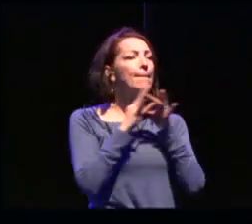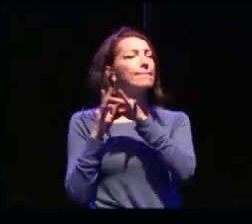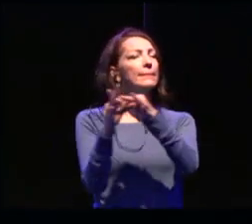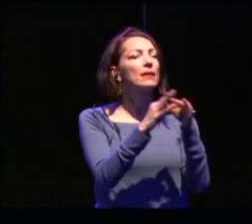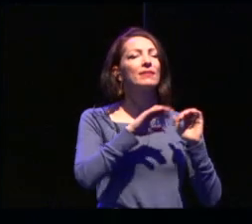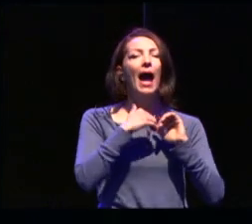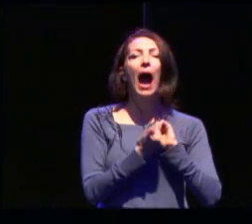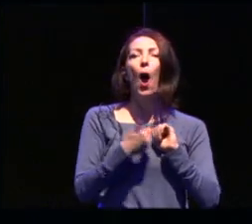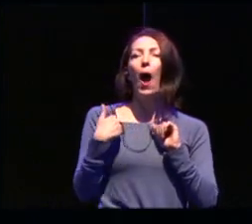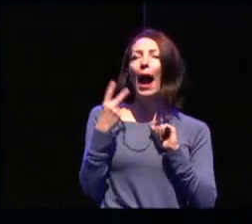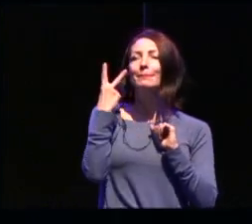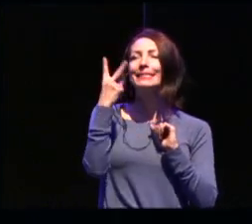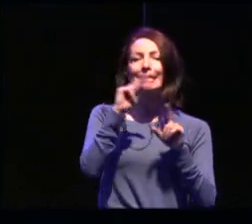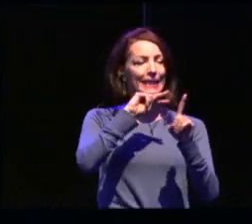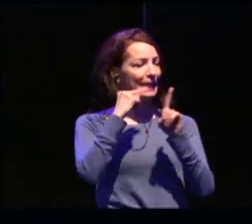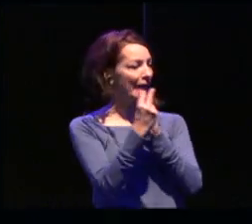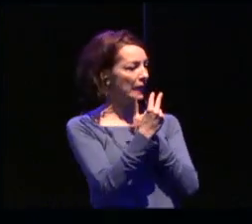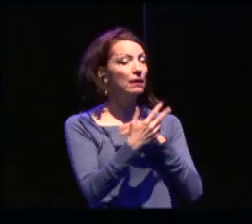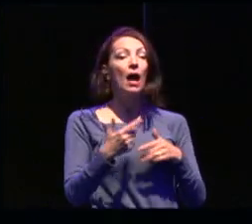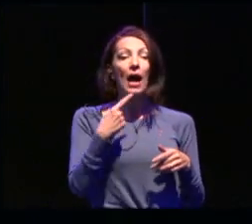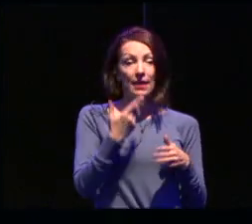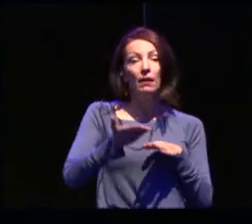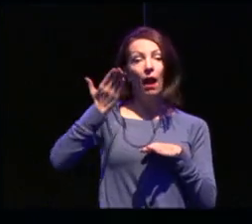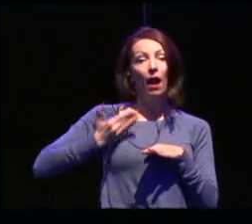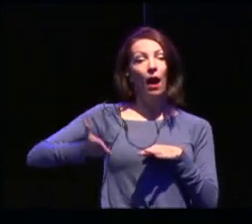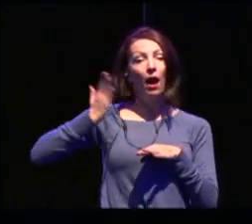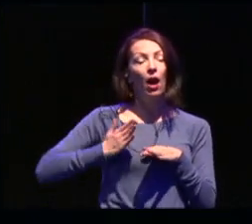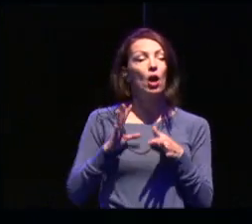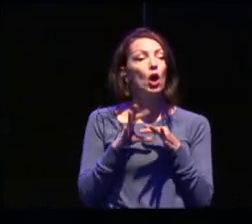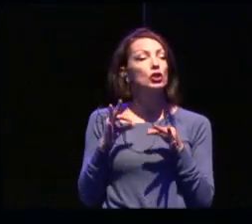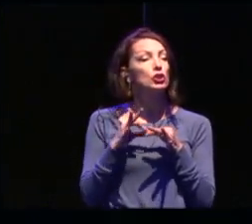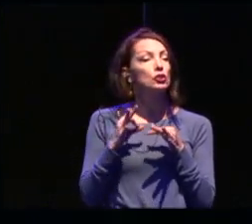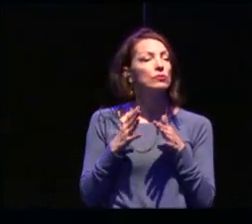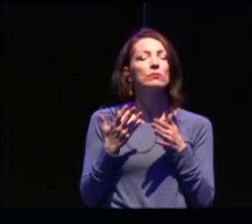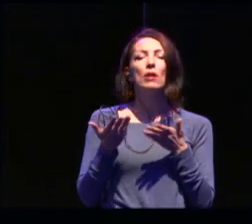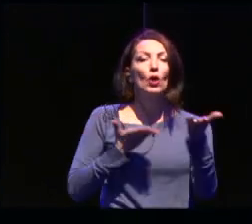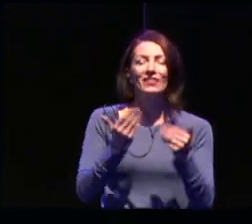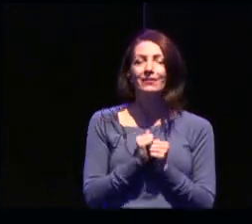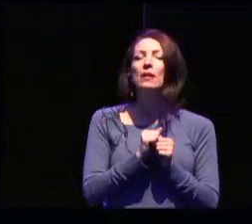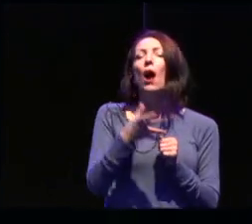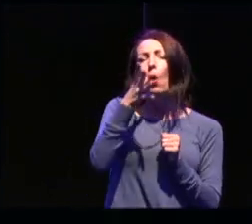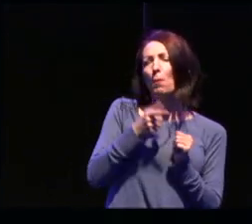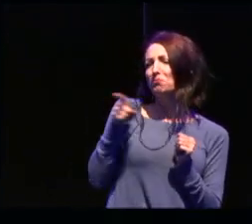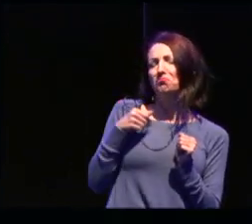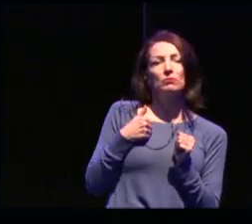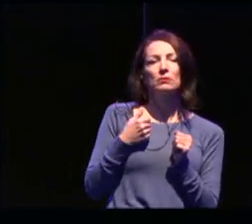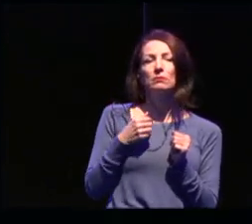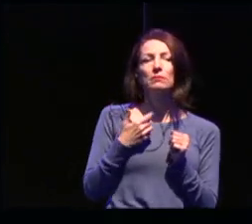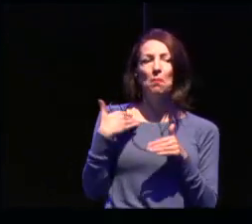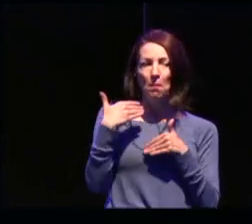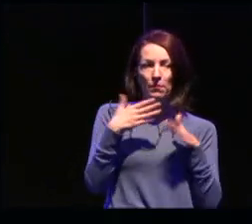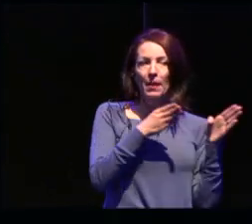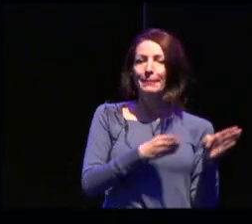I am seeing. As I was saying in the earlier service, there was a young lady who was about to get married, very nervous,